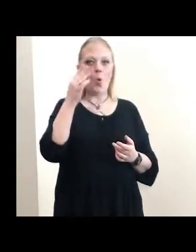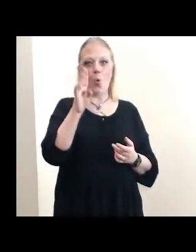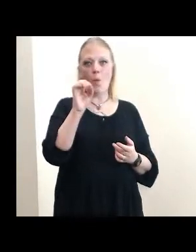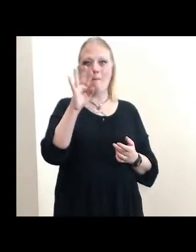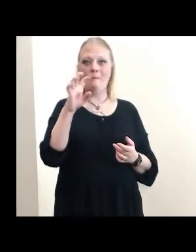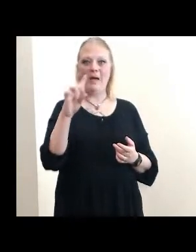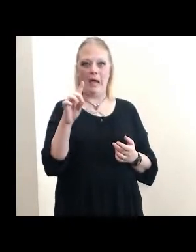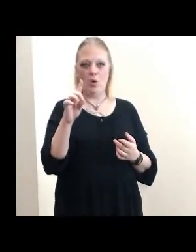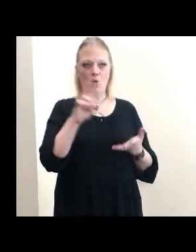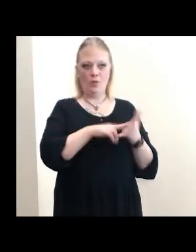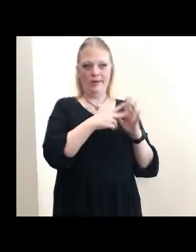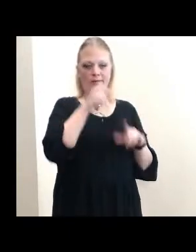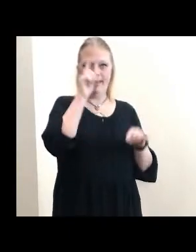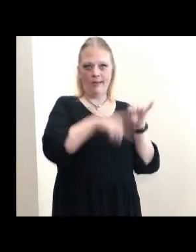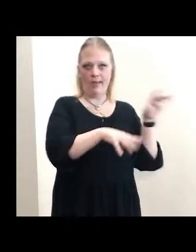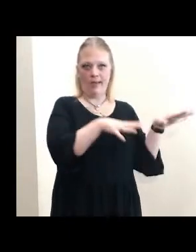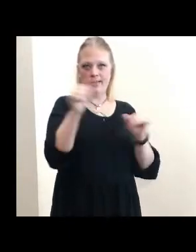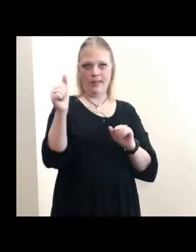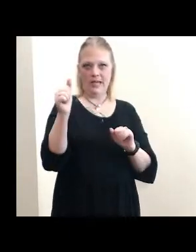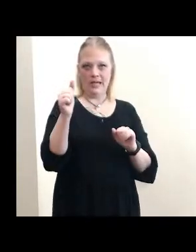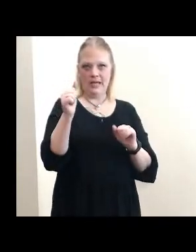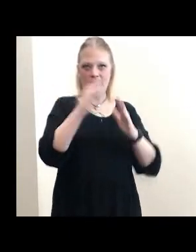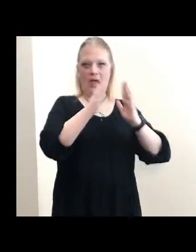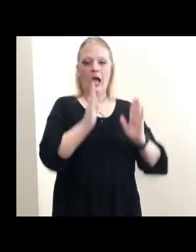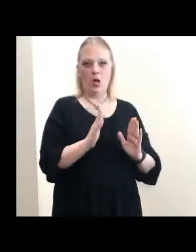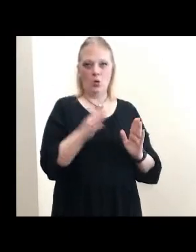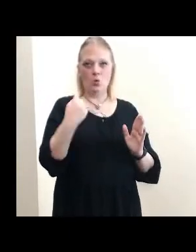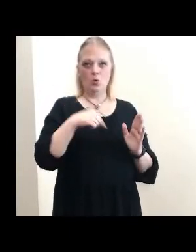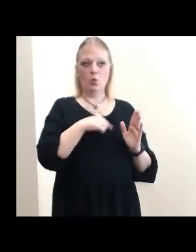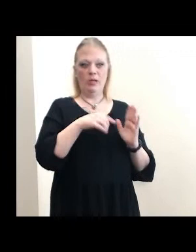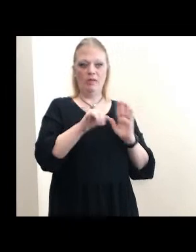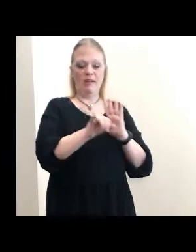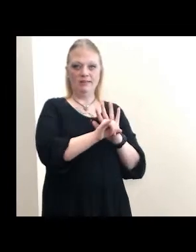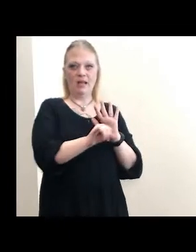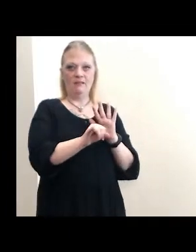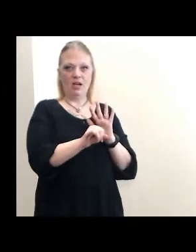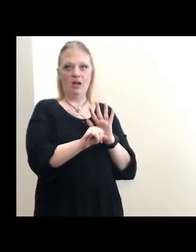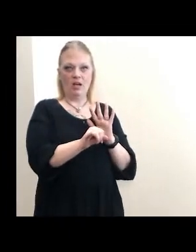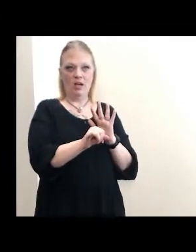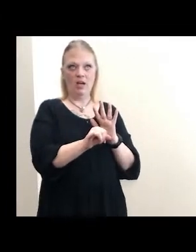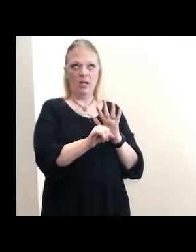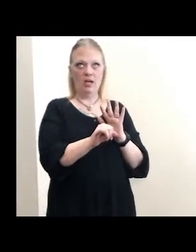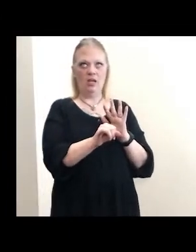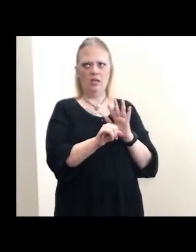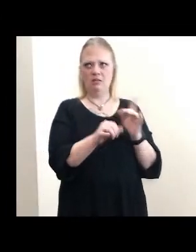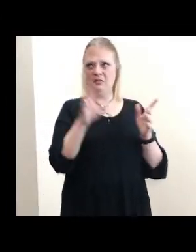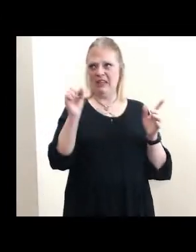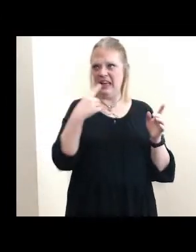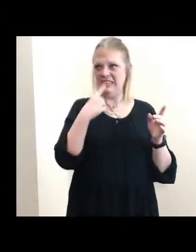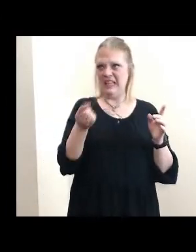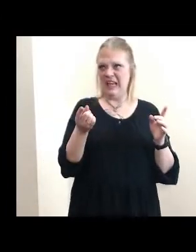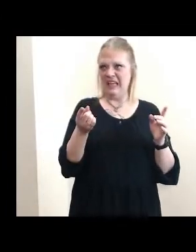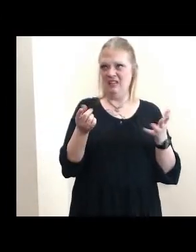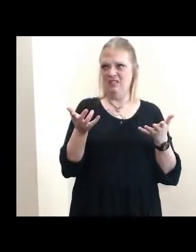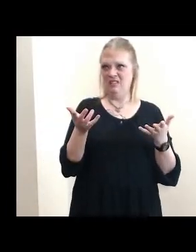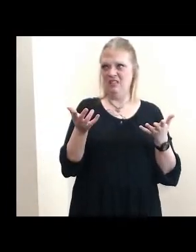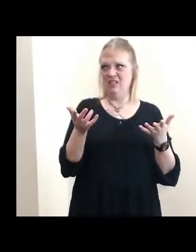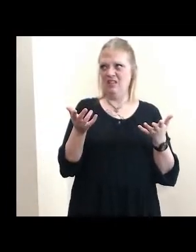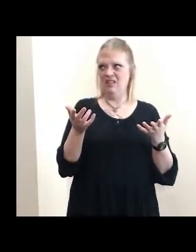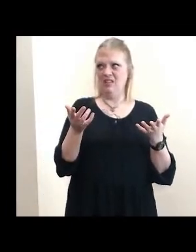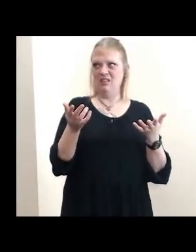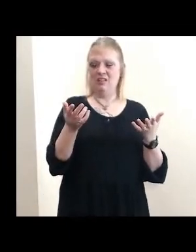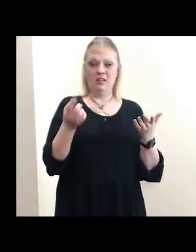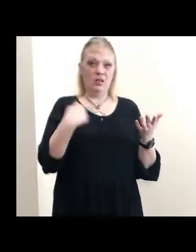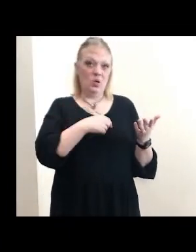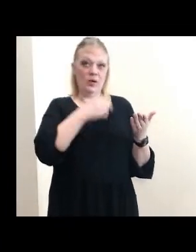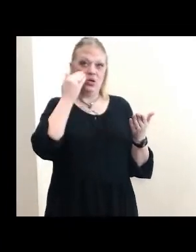they don't leave the house. We have identified, what can I say? We